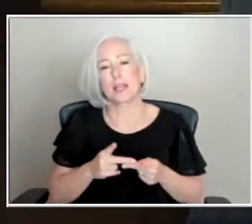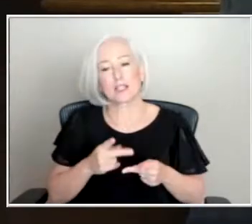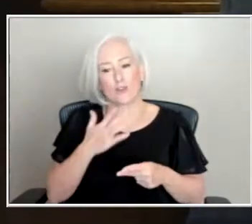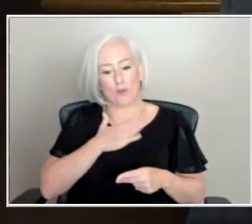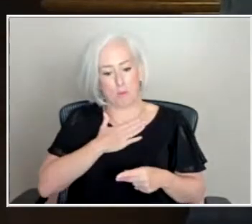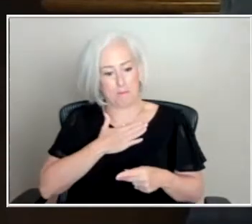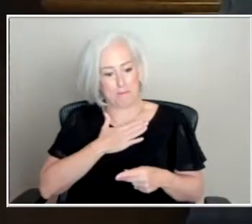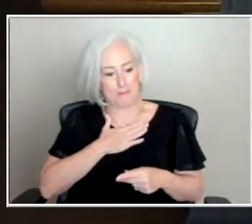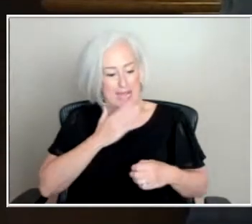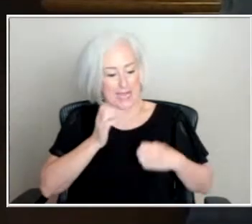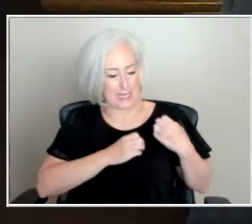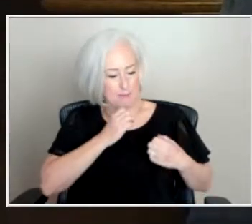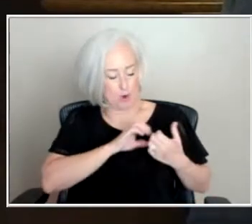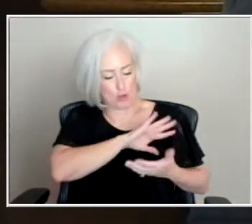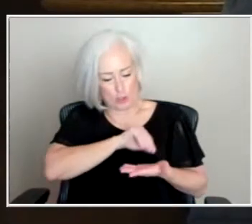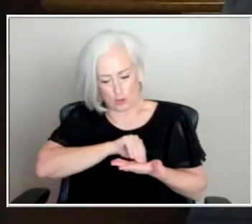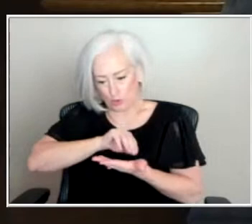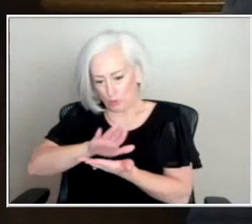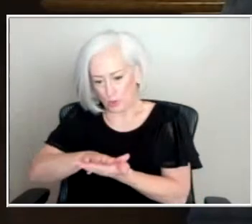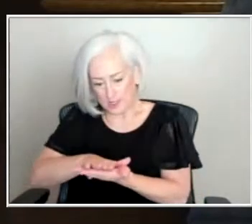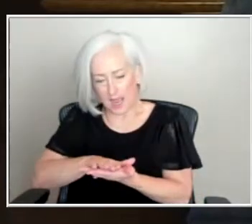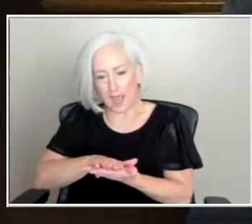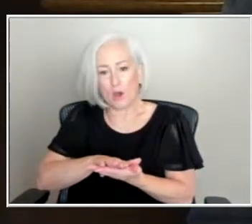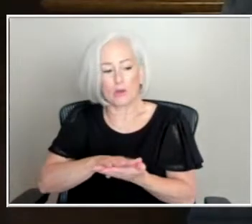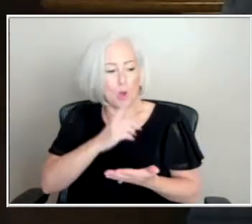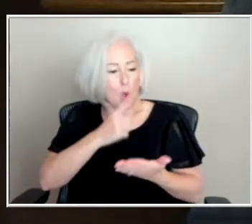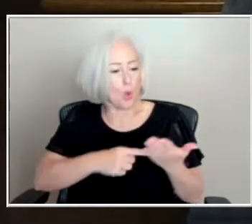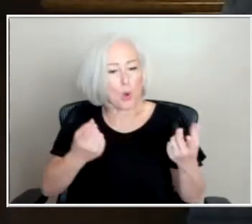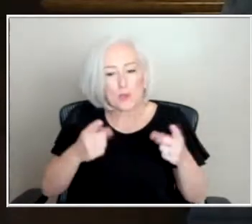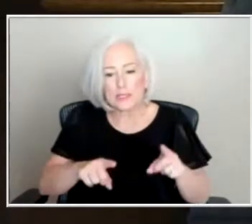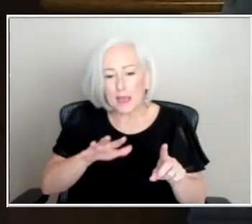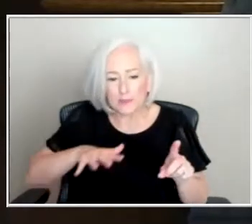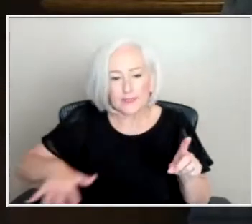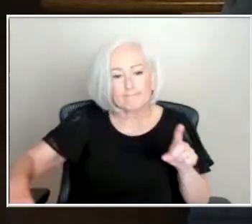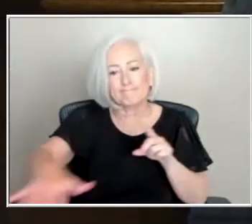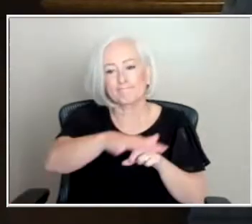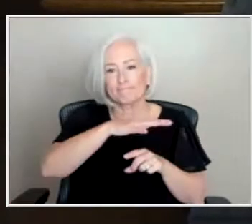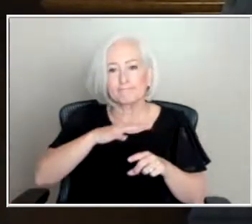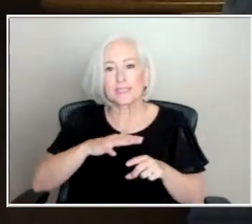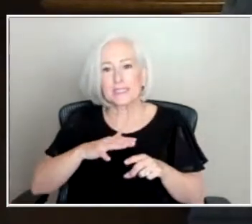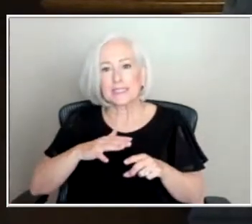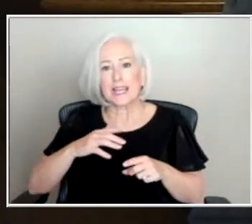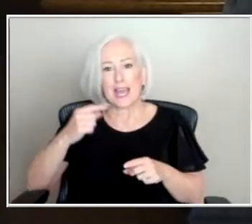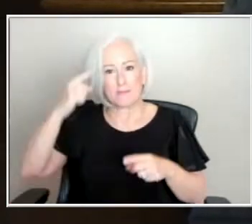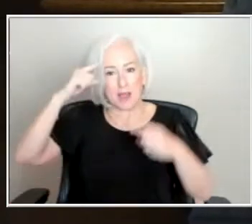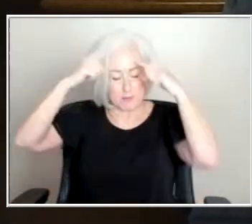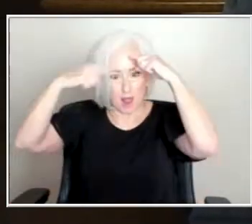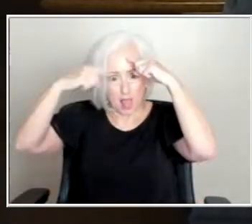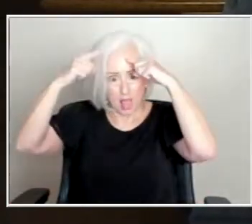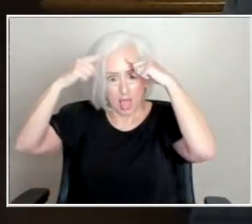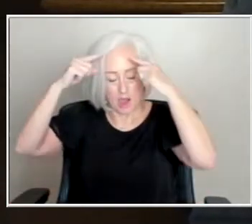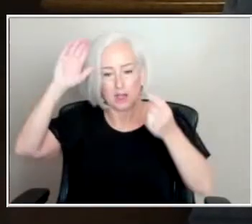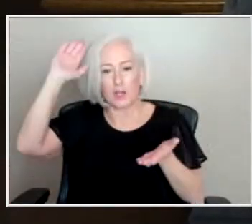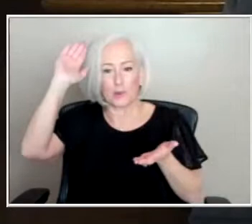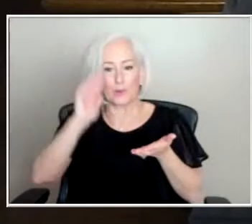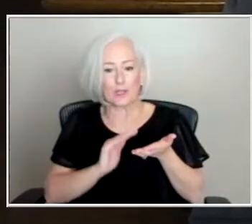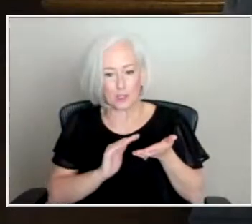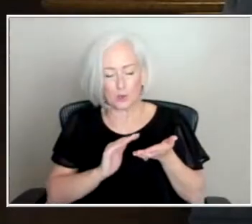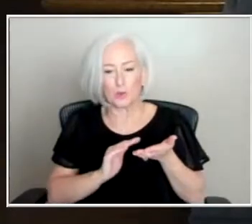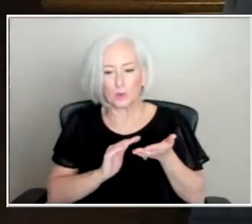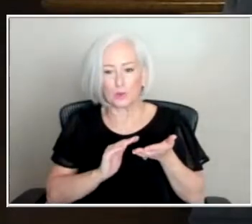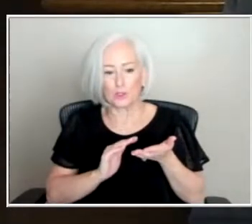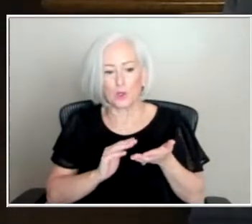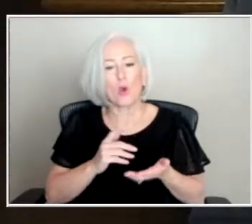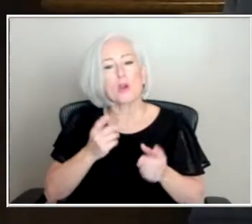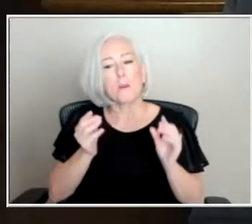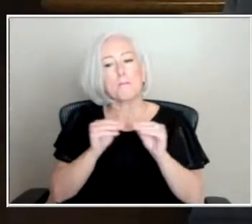place for me to put down the things that were happening to us. And I had less things running around my mind and driving me crazy. So I found it to be very